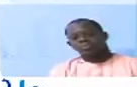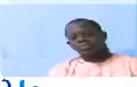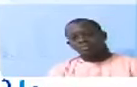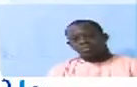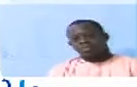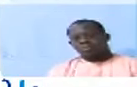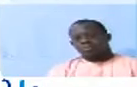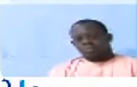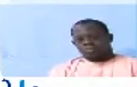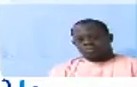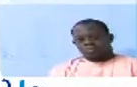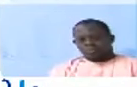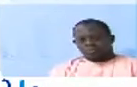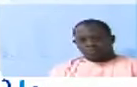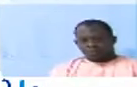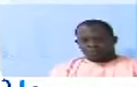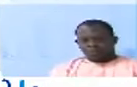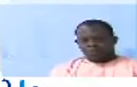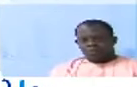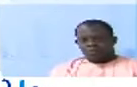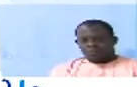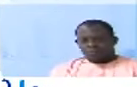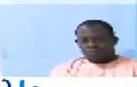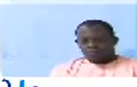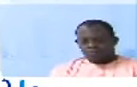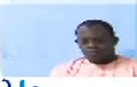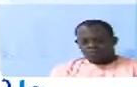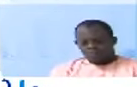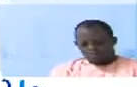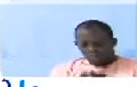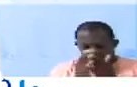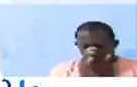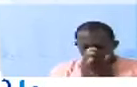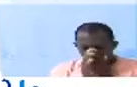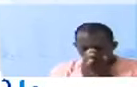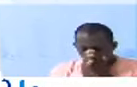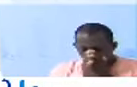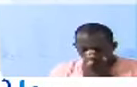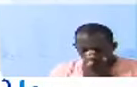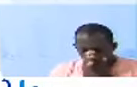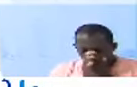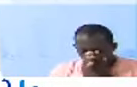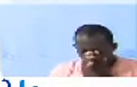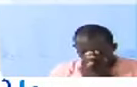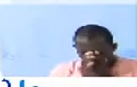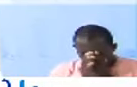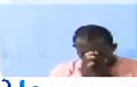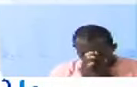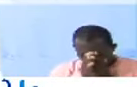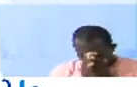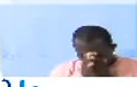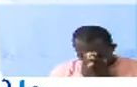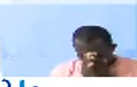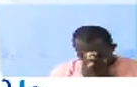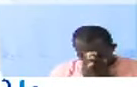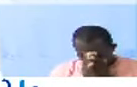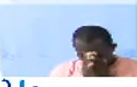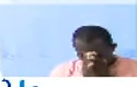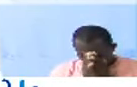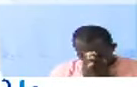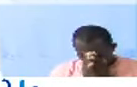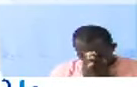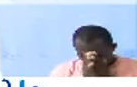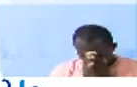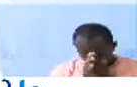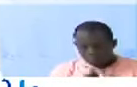anin Oje Jalo anin MC Chan wala muru ka domoro nati domoro